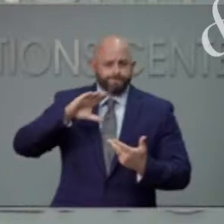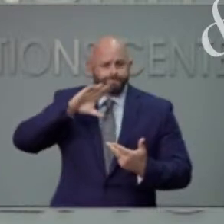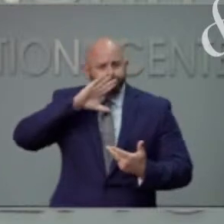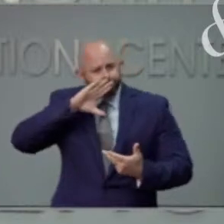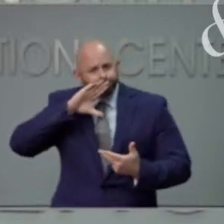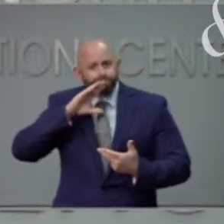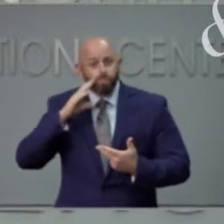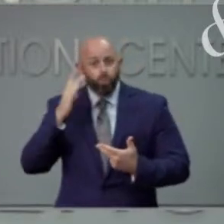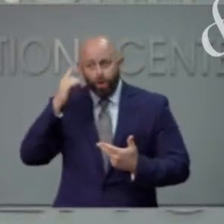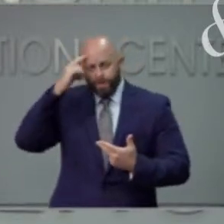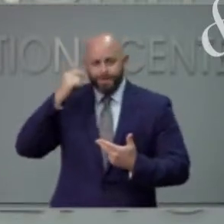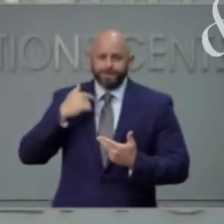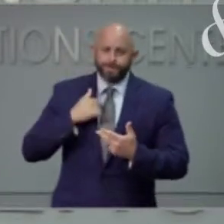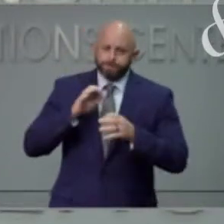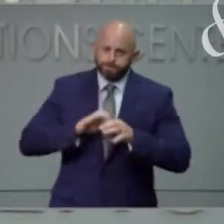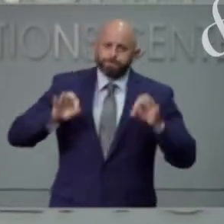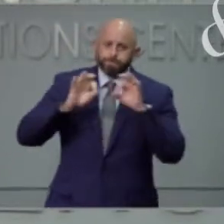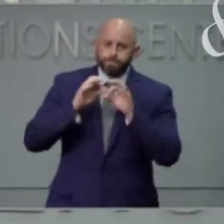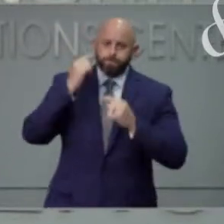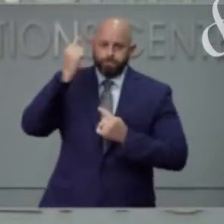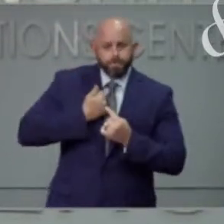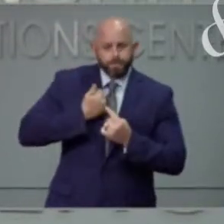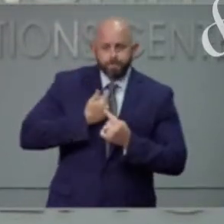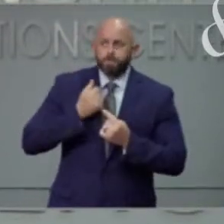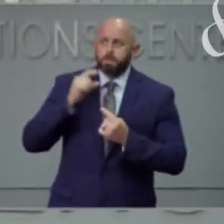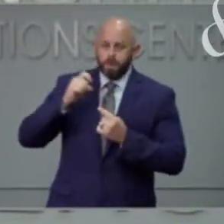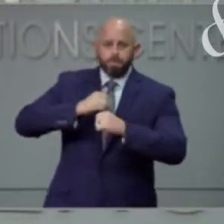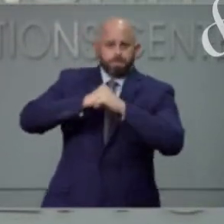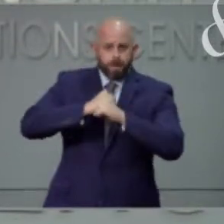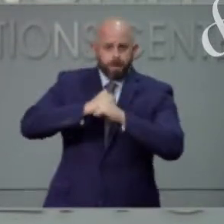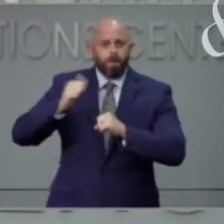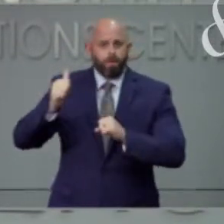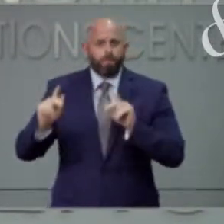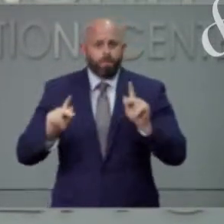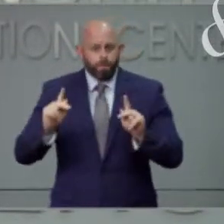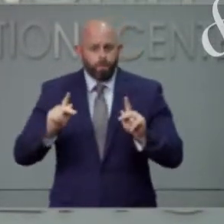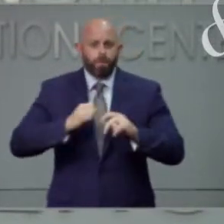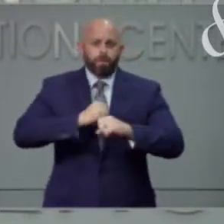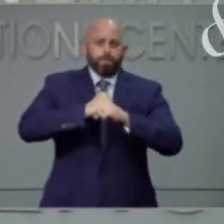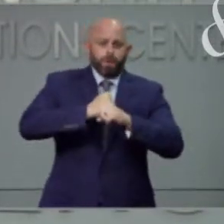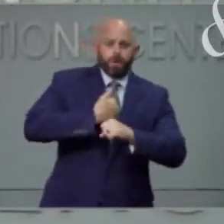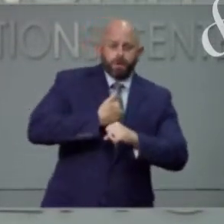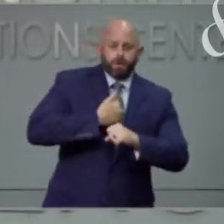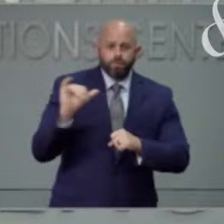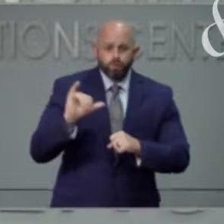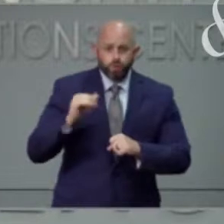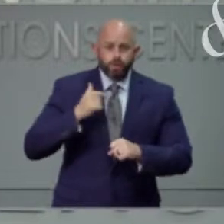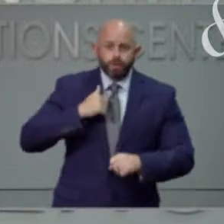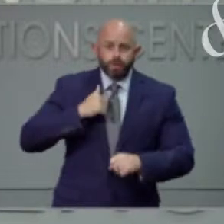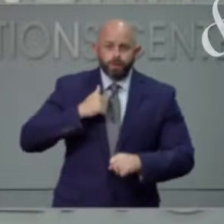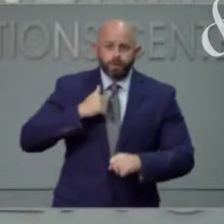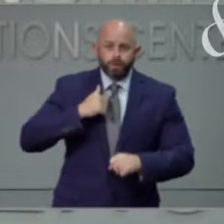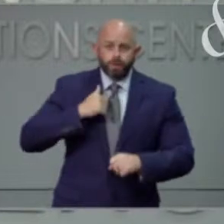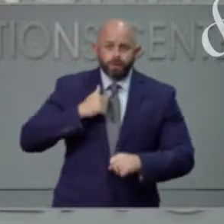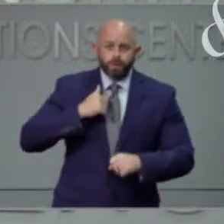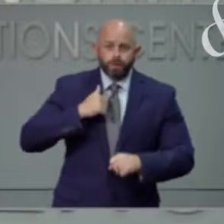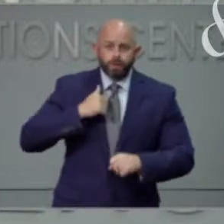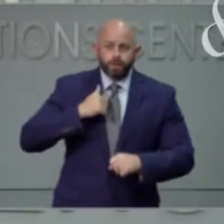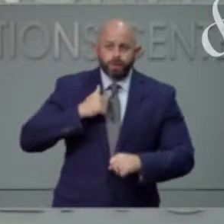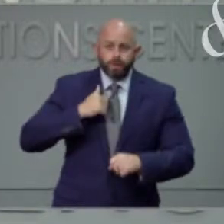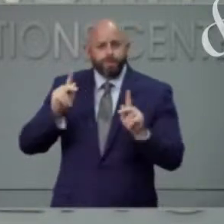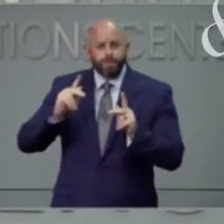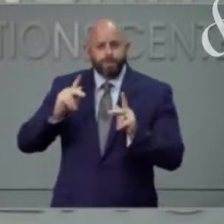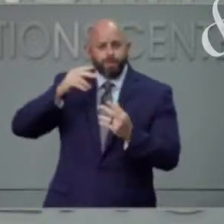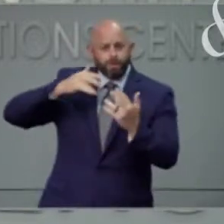When you have gatherings where people are not wearing masks, when people are not social distancing, and see